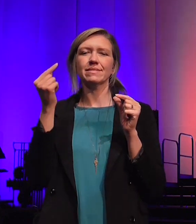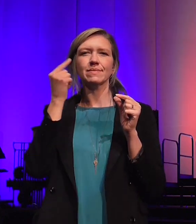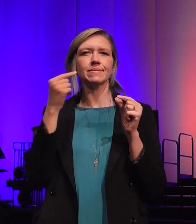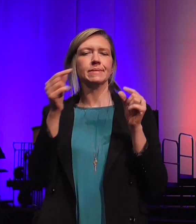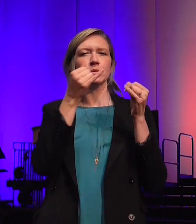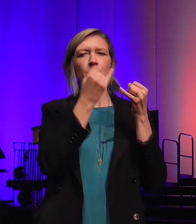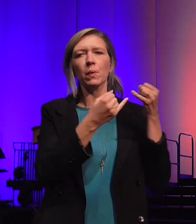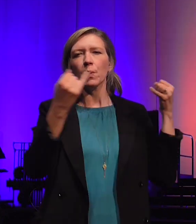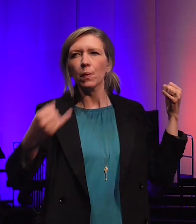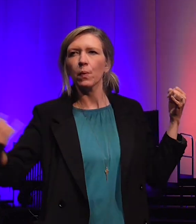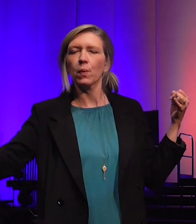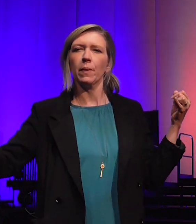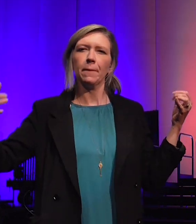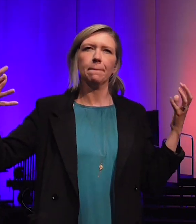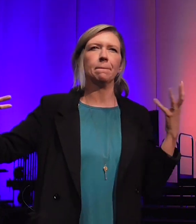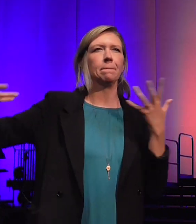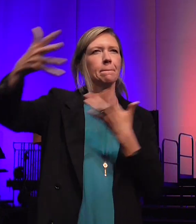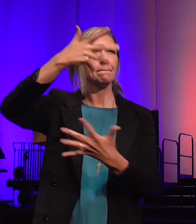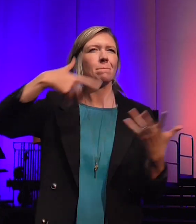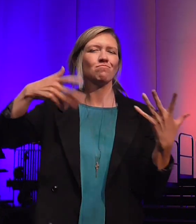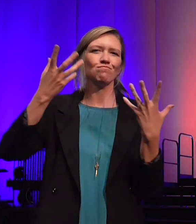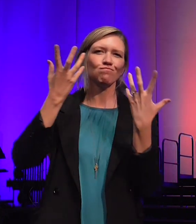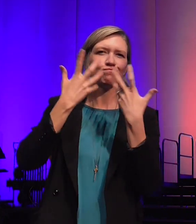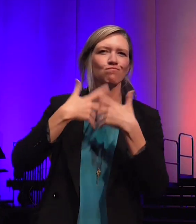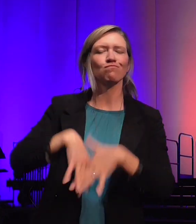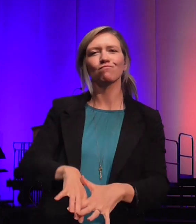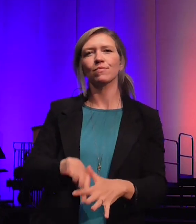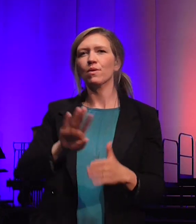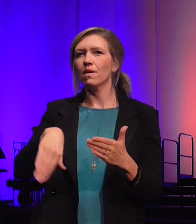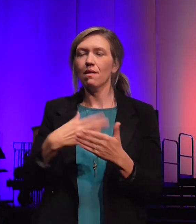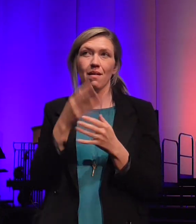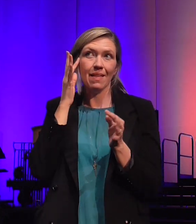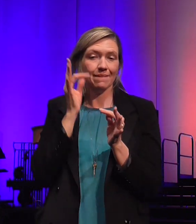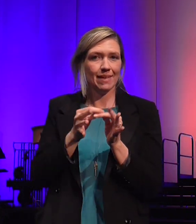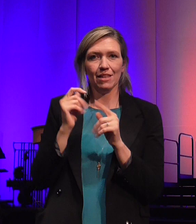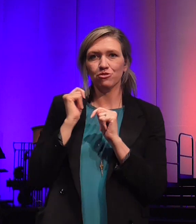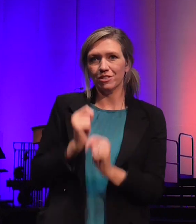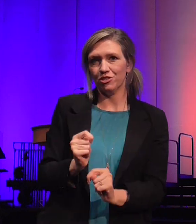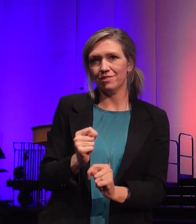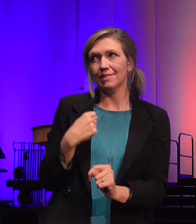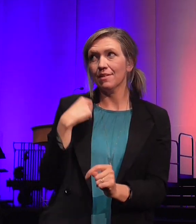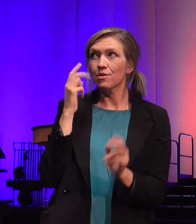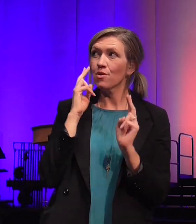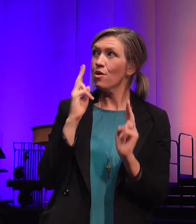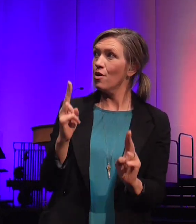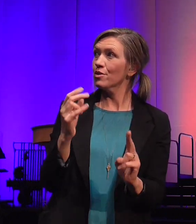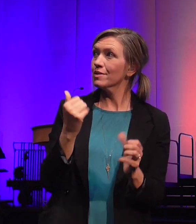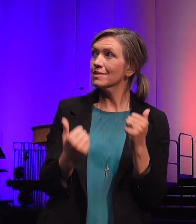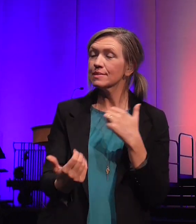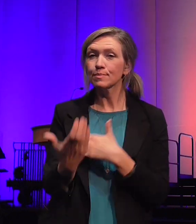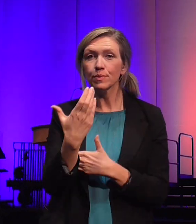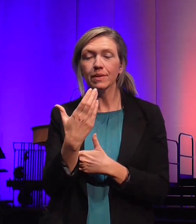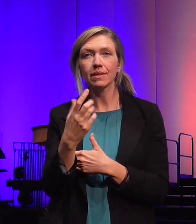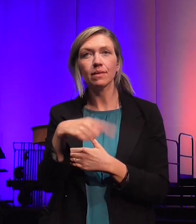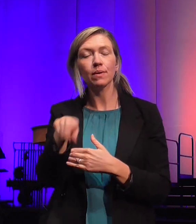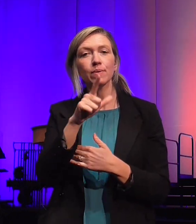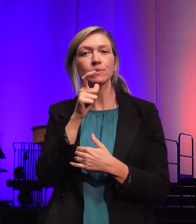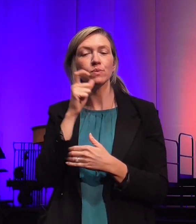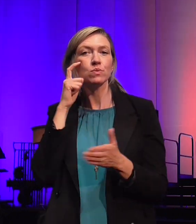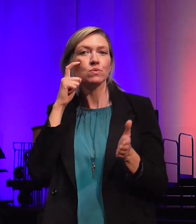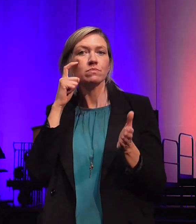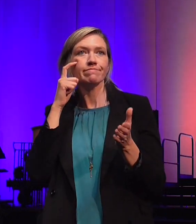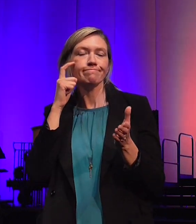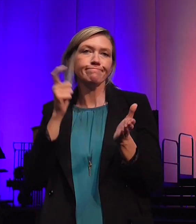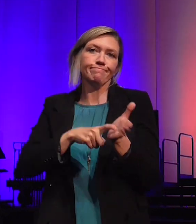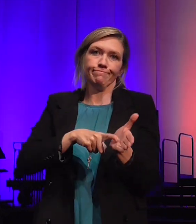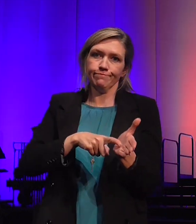of truth that interweaves through all faith traditions. And so we honor those this morning who join us